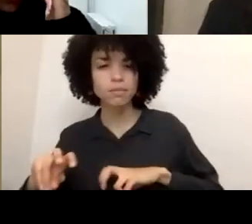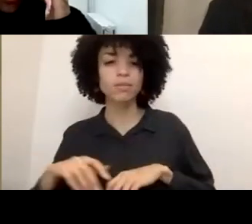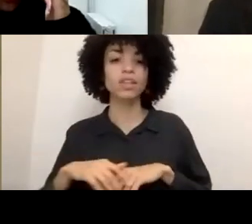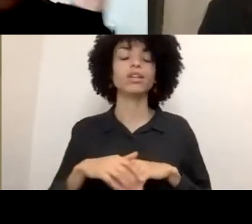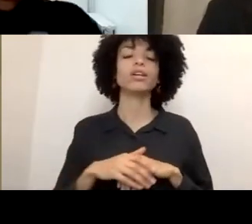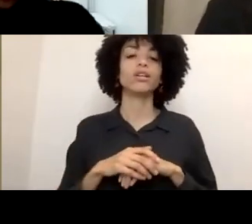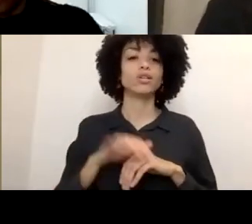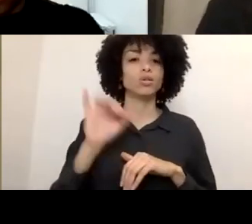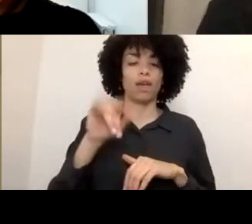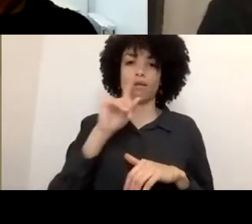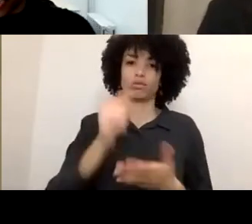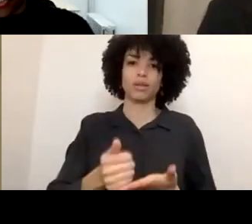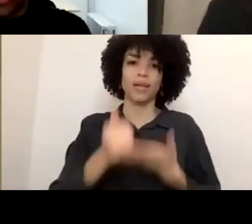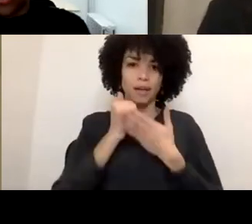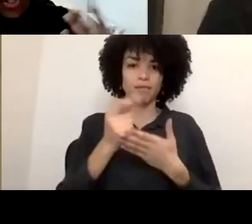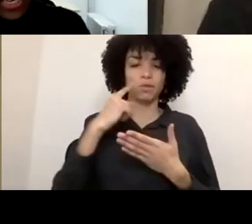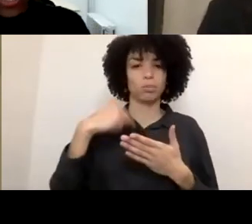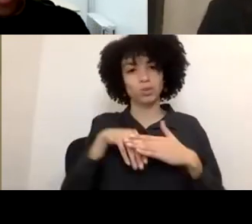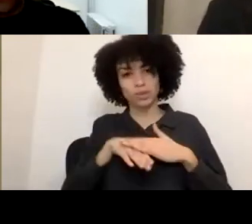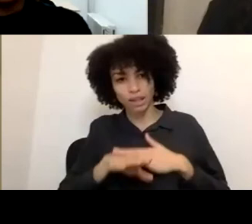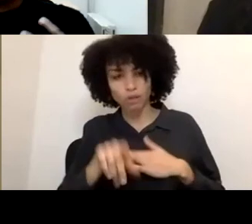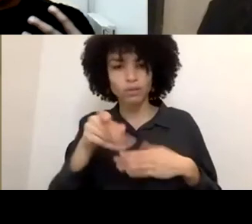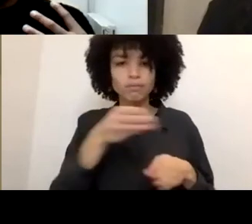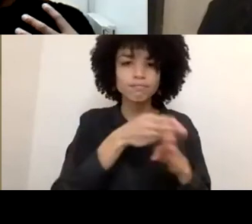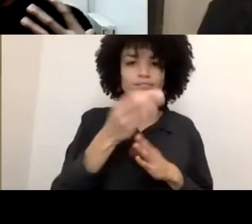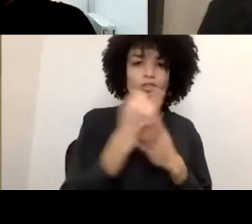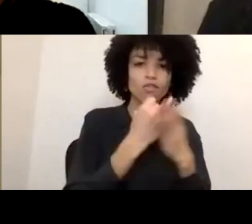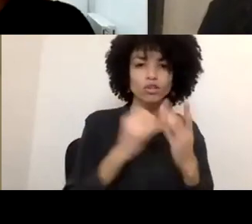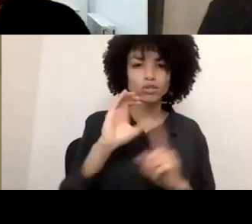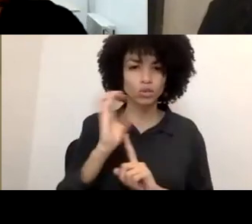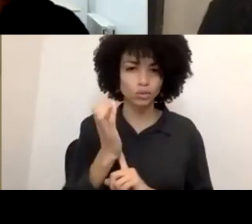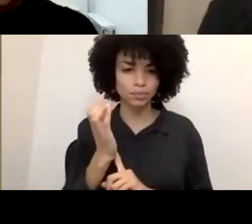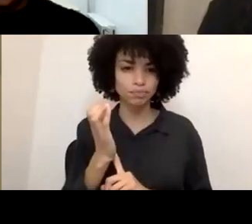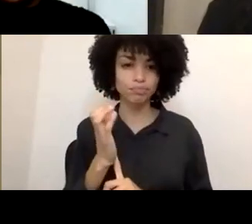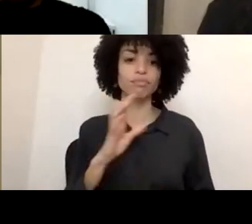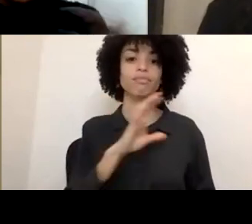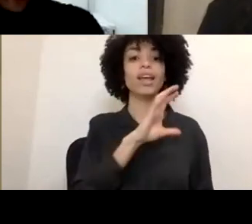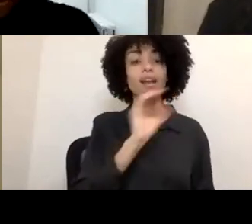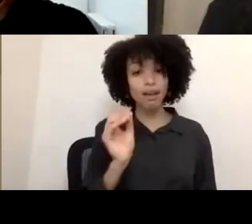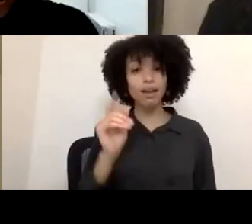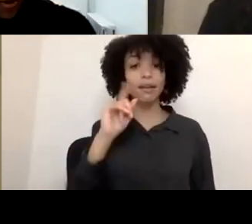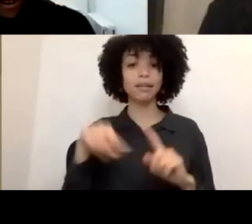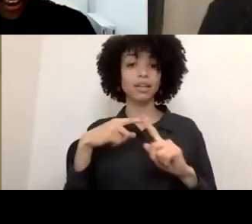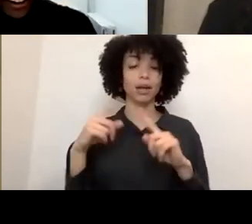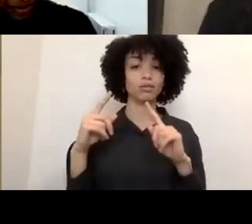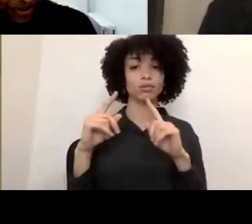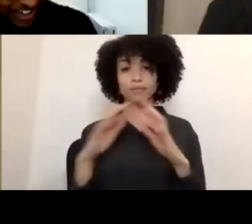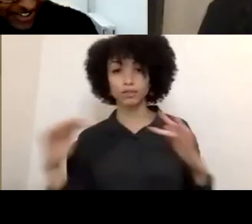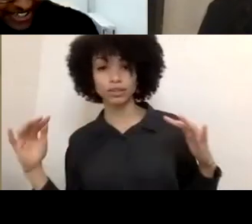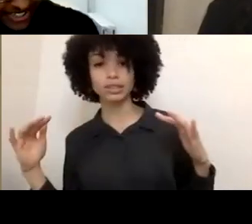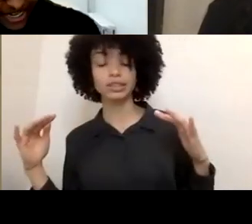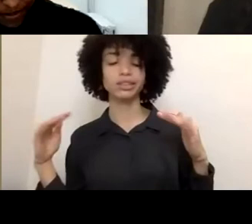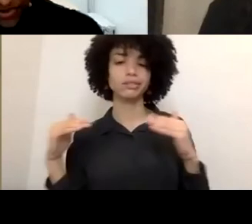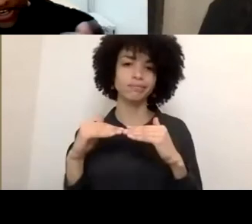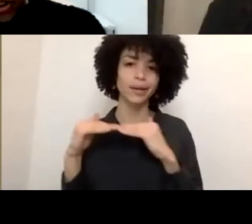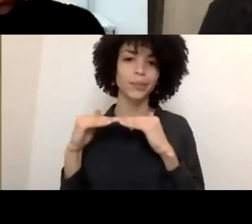my coming into arts and culture, and also thinking about diversity, but also sort of beyond that, equity and